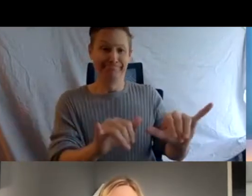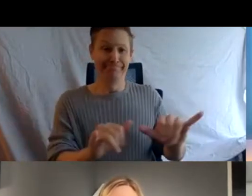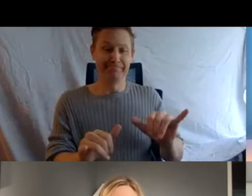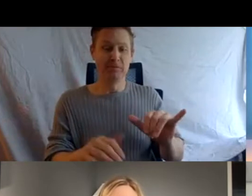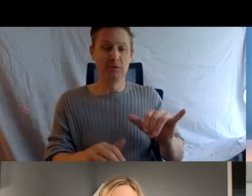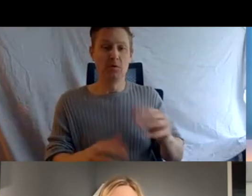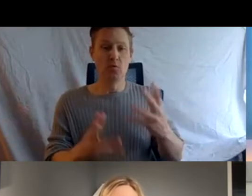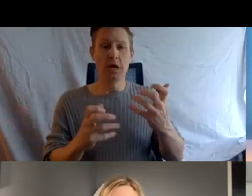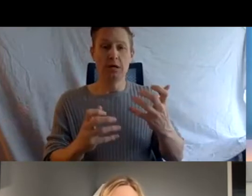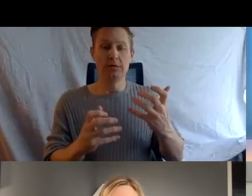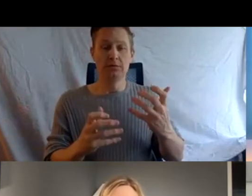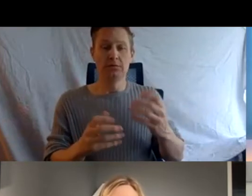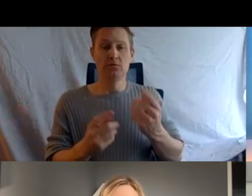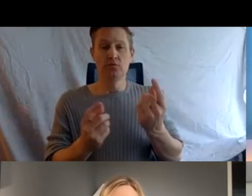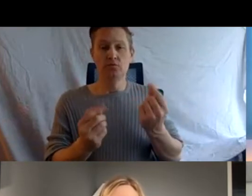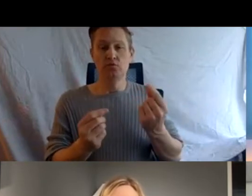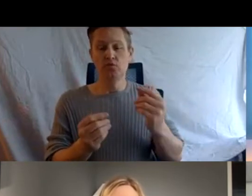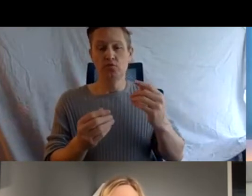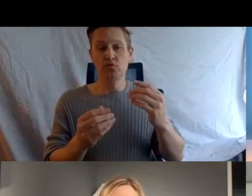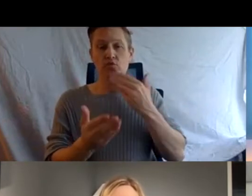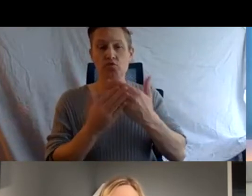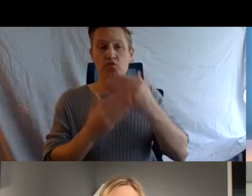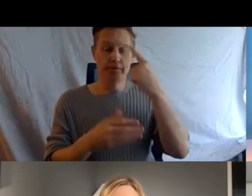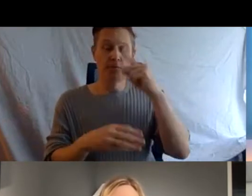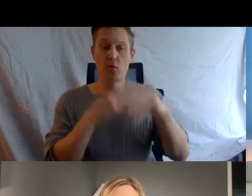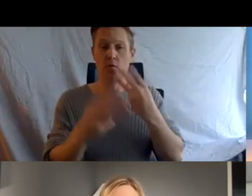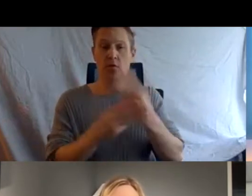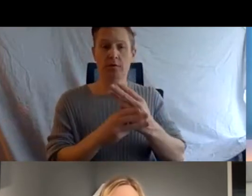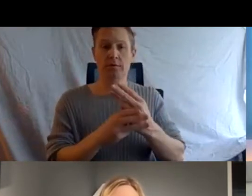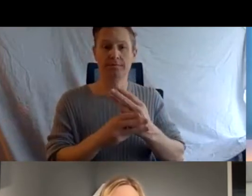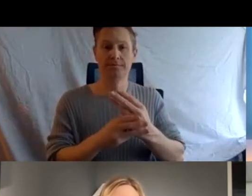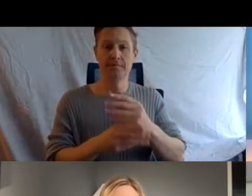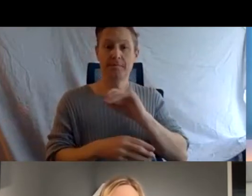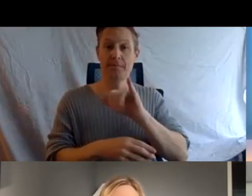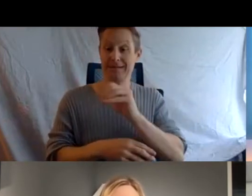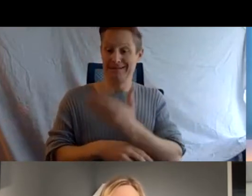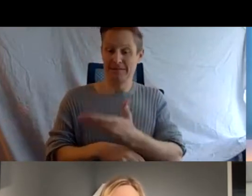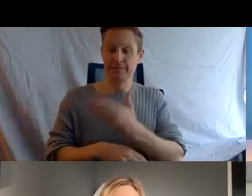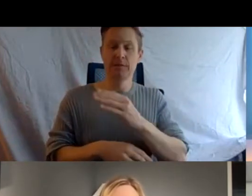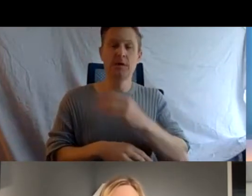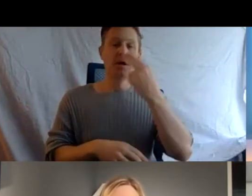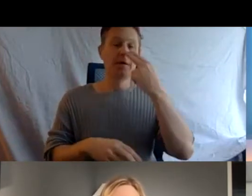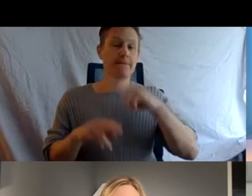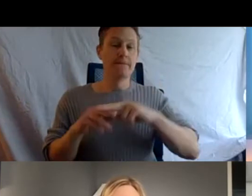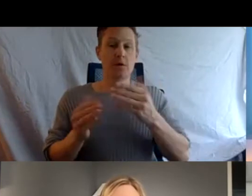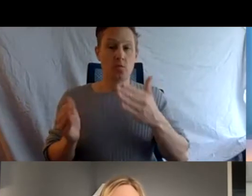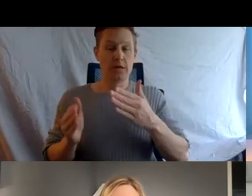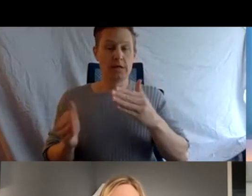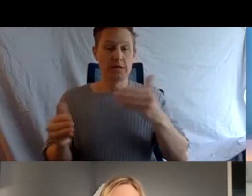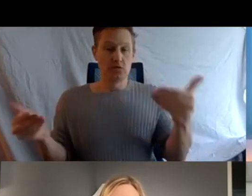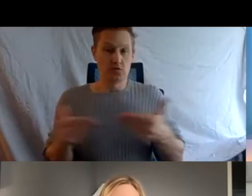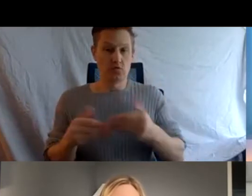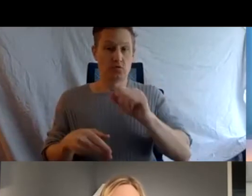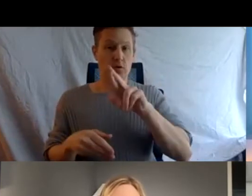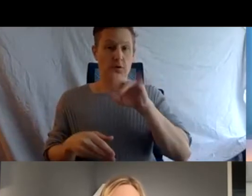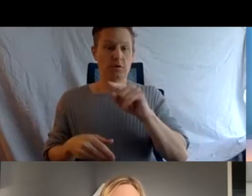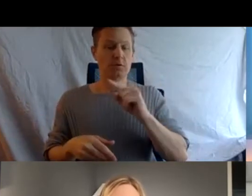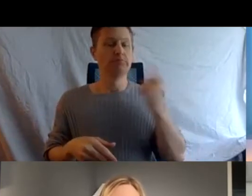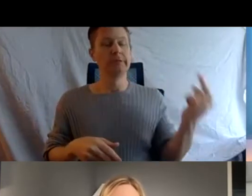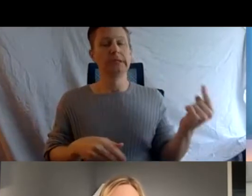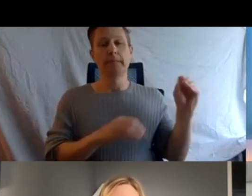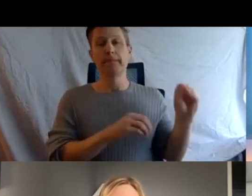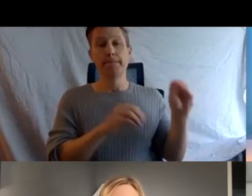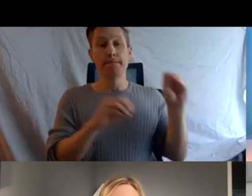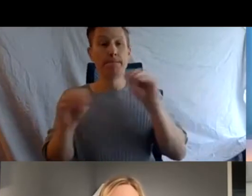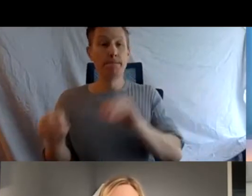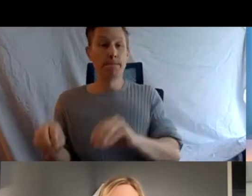kind of thing. So well, Yeah. and I think one of the fun things about the way we introduce Ari is he moves to town,